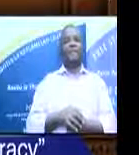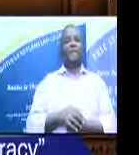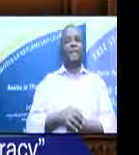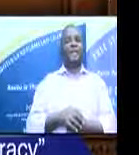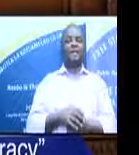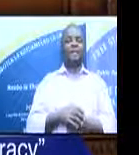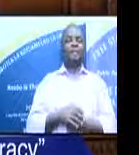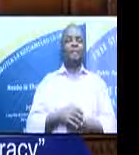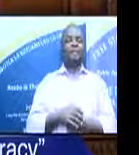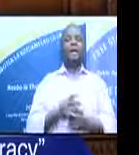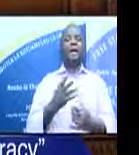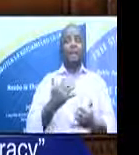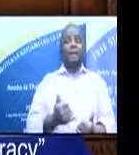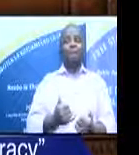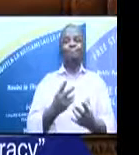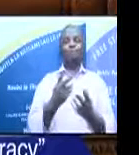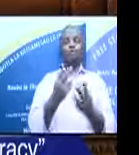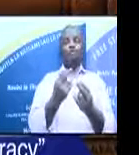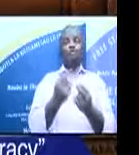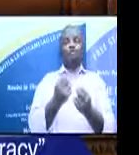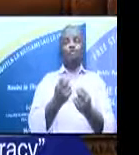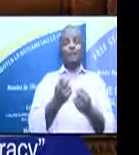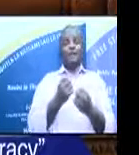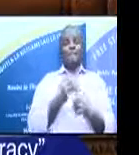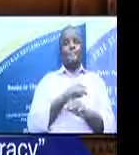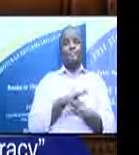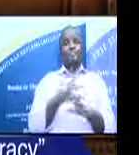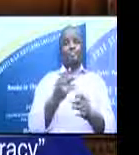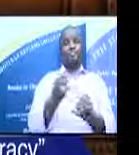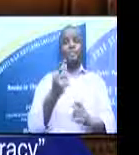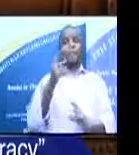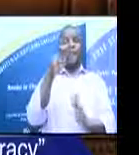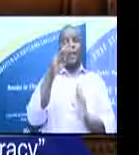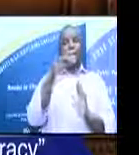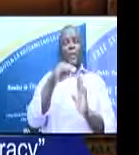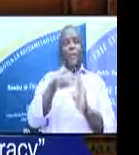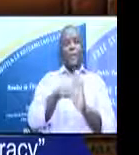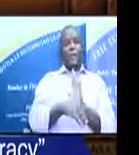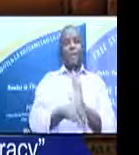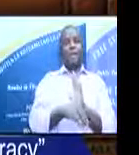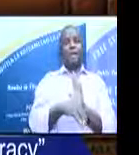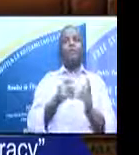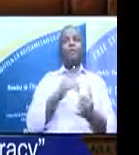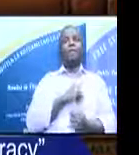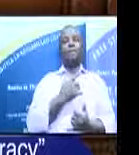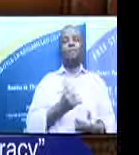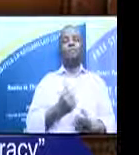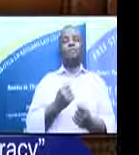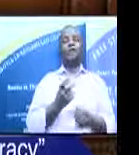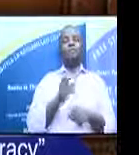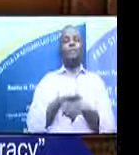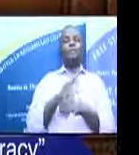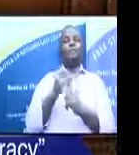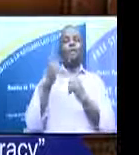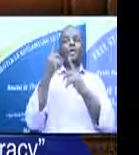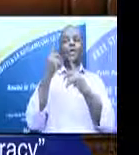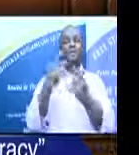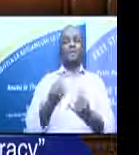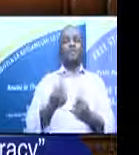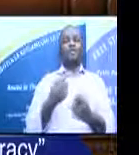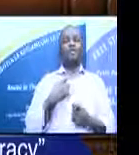The number of new infections continues to decline as a result of our increased awareness and